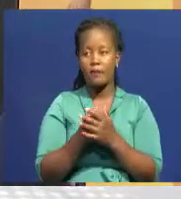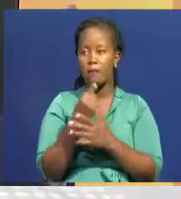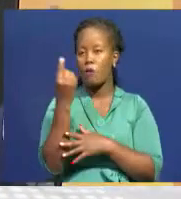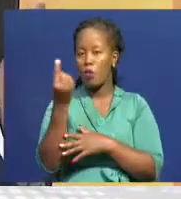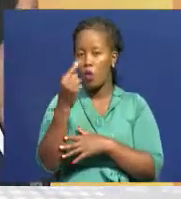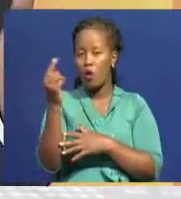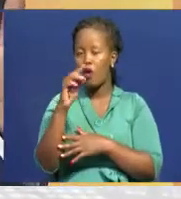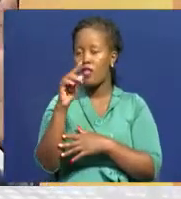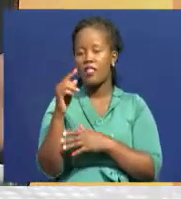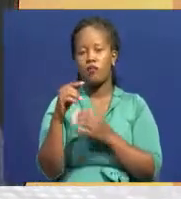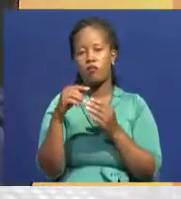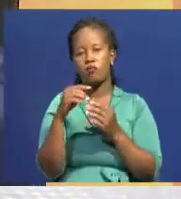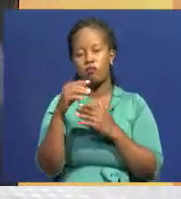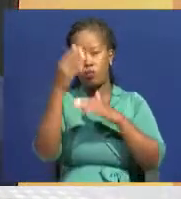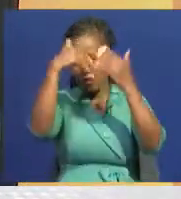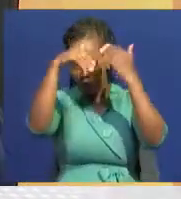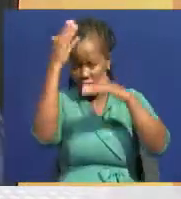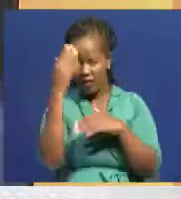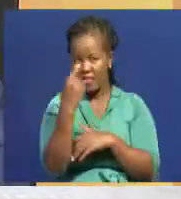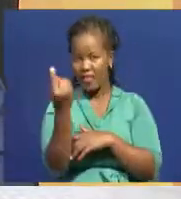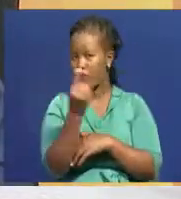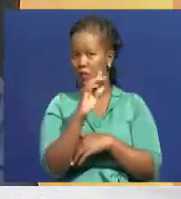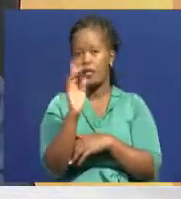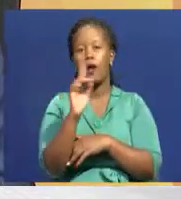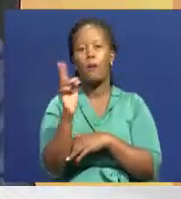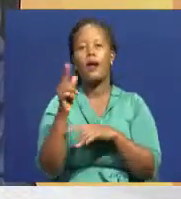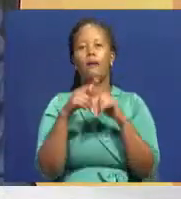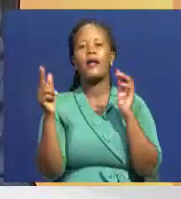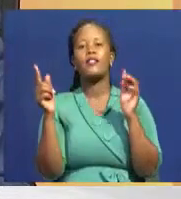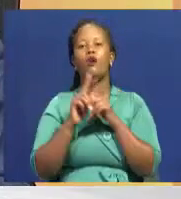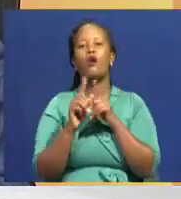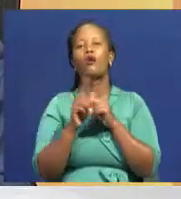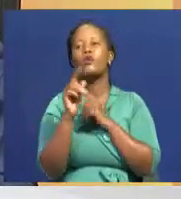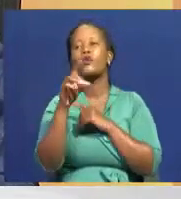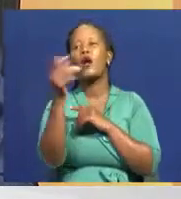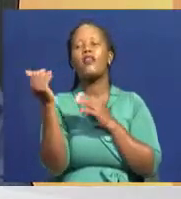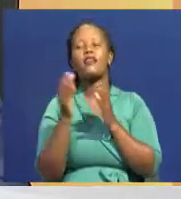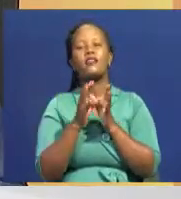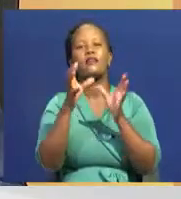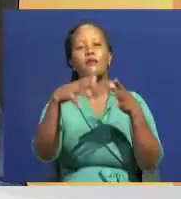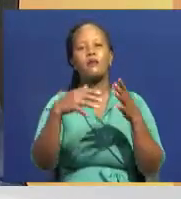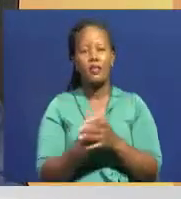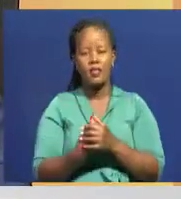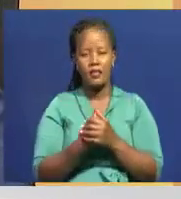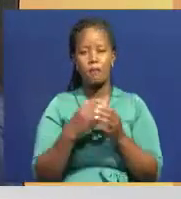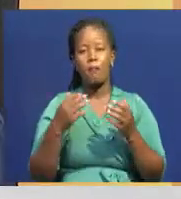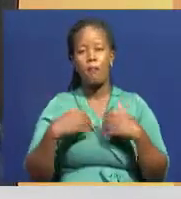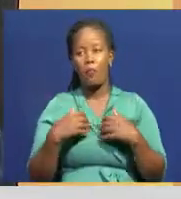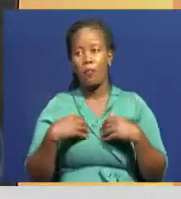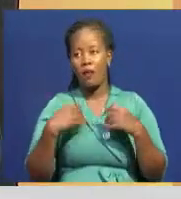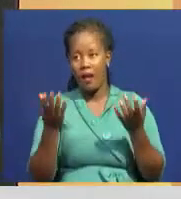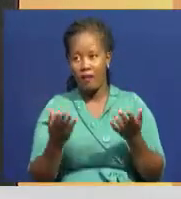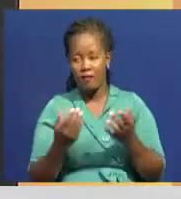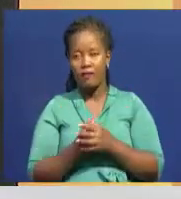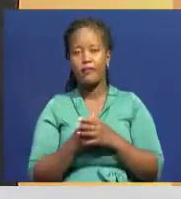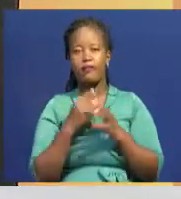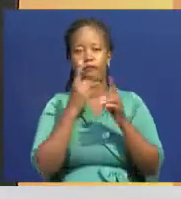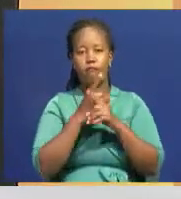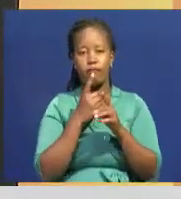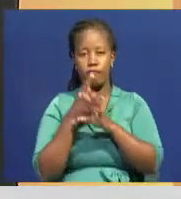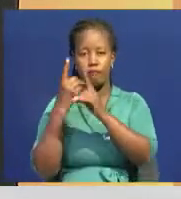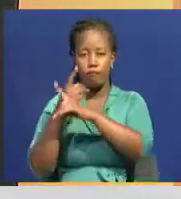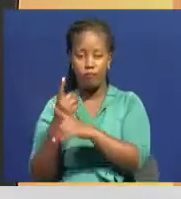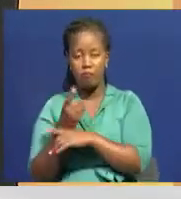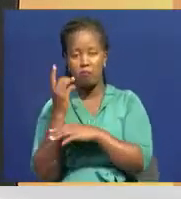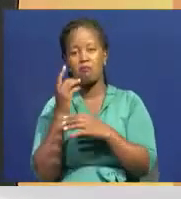students alone or staff, but even the corporate world. We have bookshop, which are selling the books that